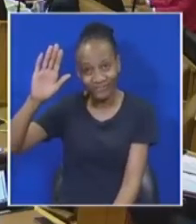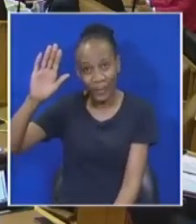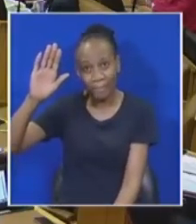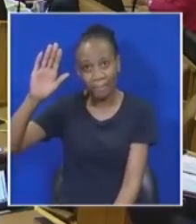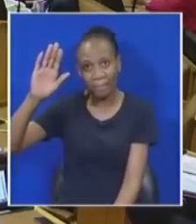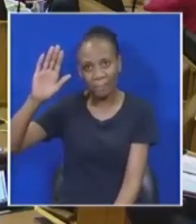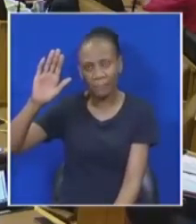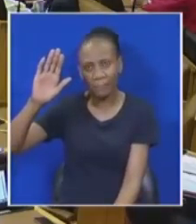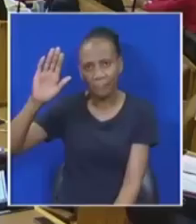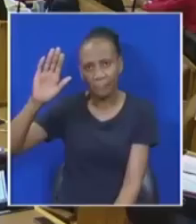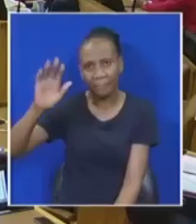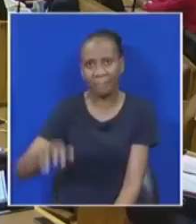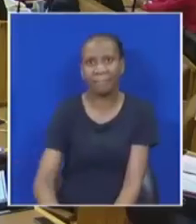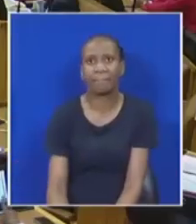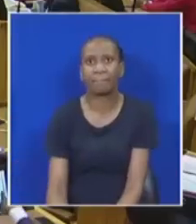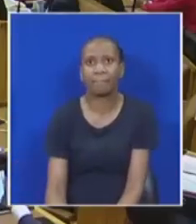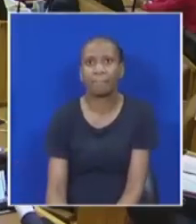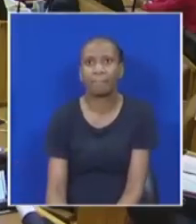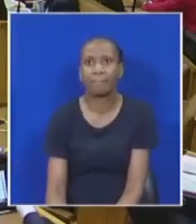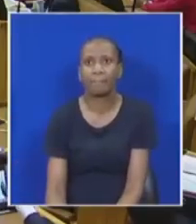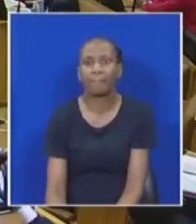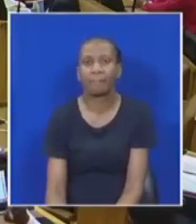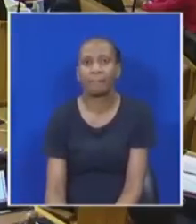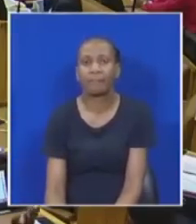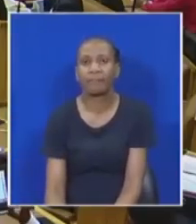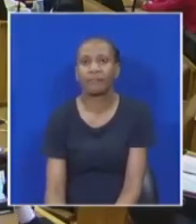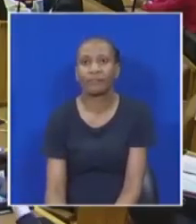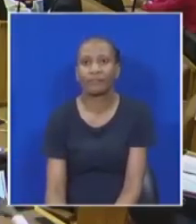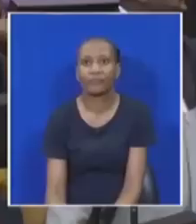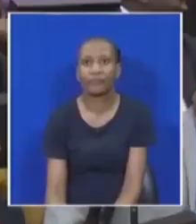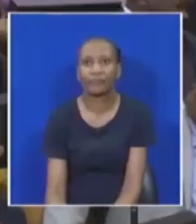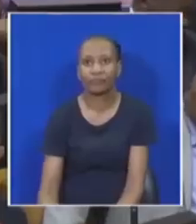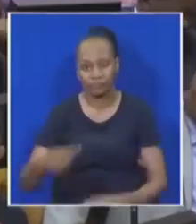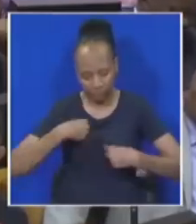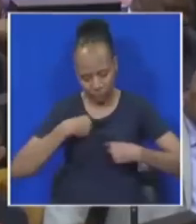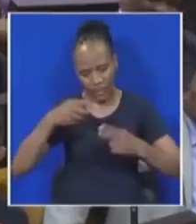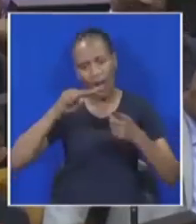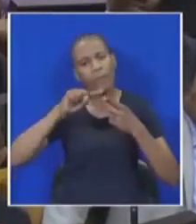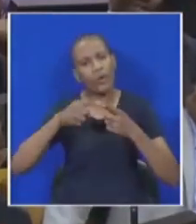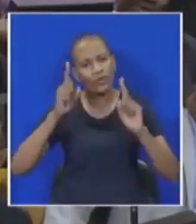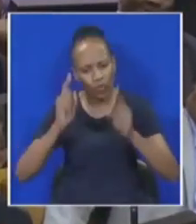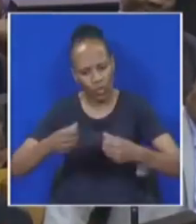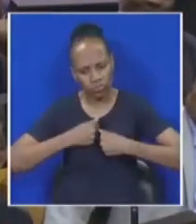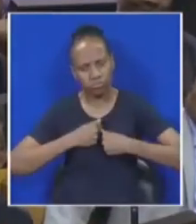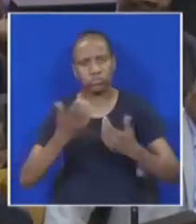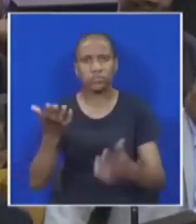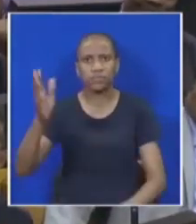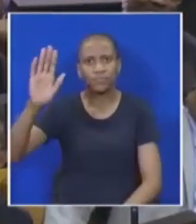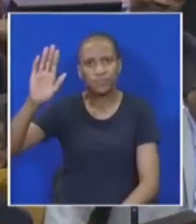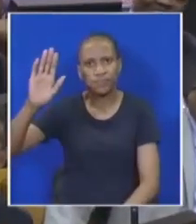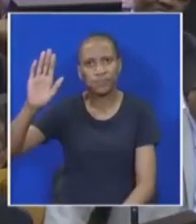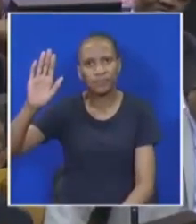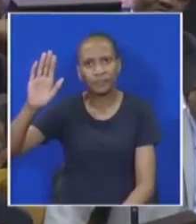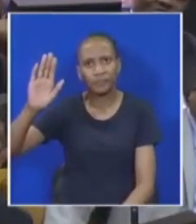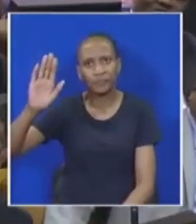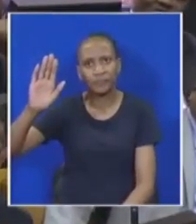calling for your attention. Well, why, Honorable? I'm raising on a point of order. What's your point of order, Honorable Member?